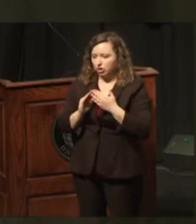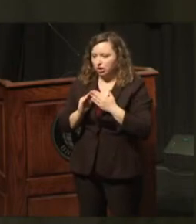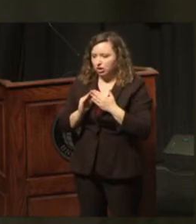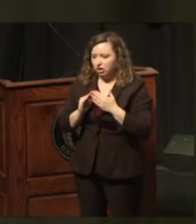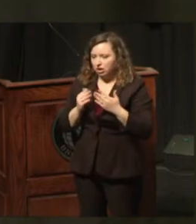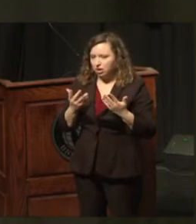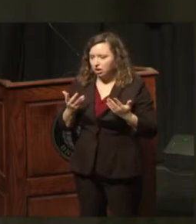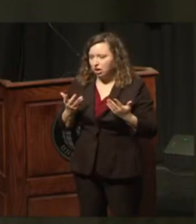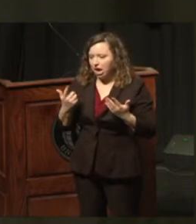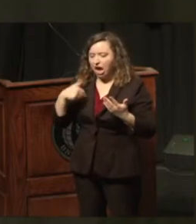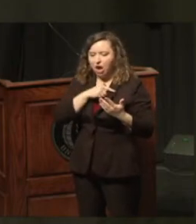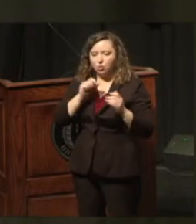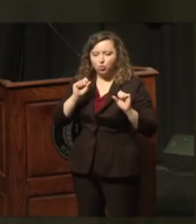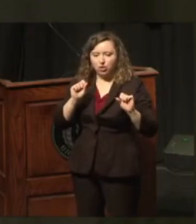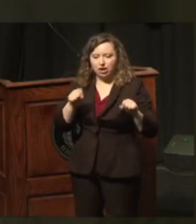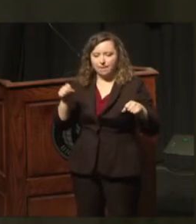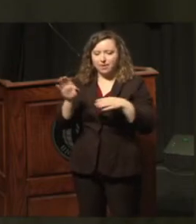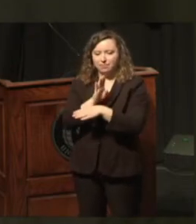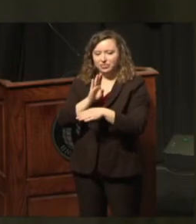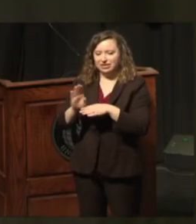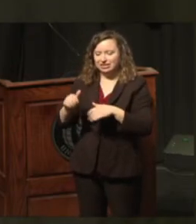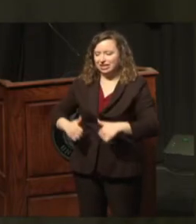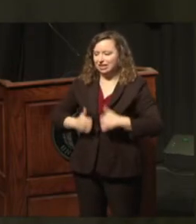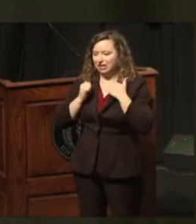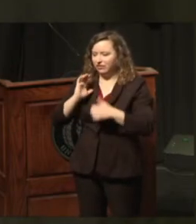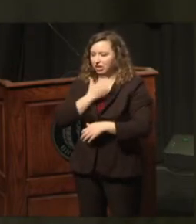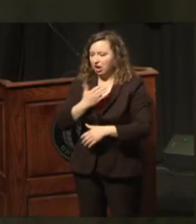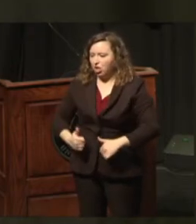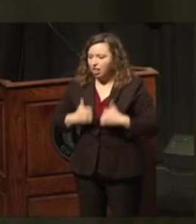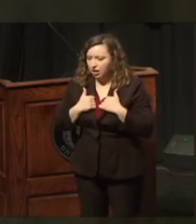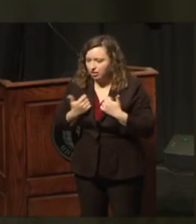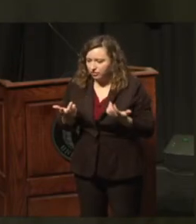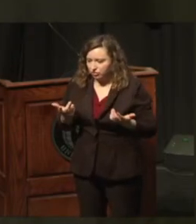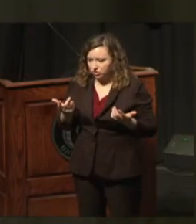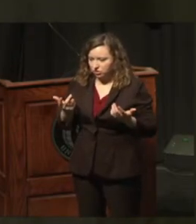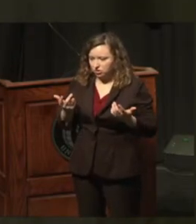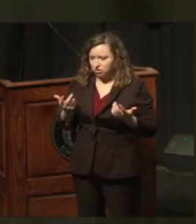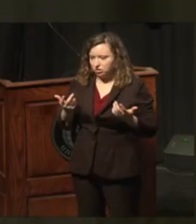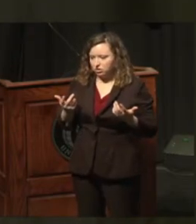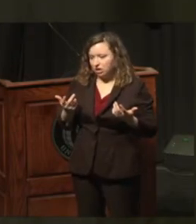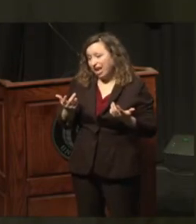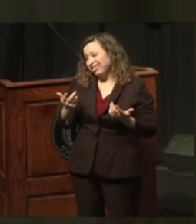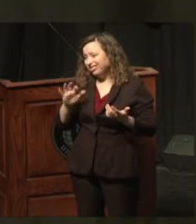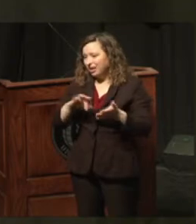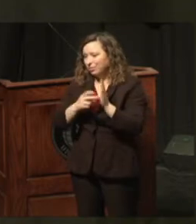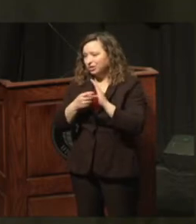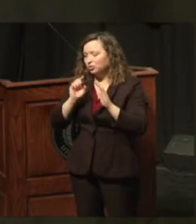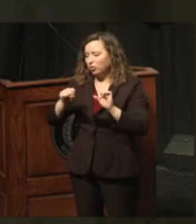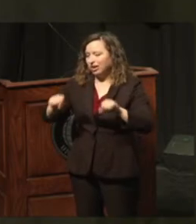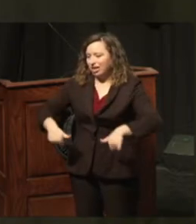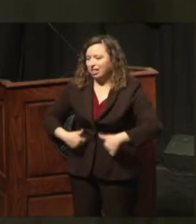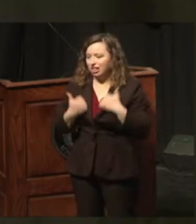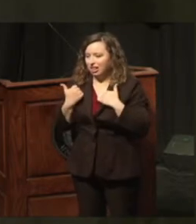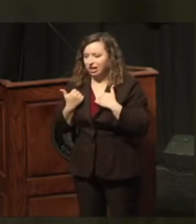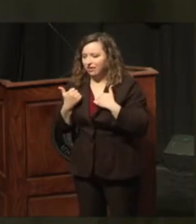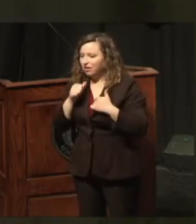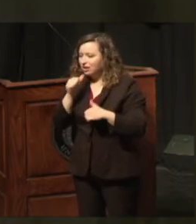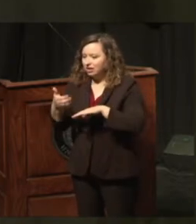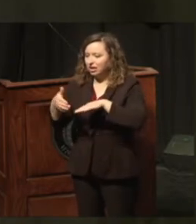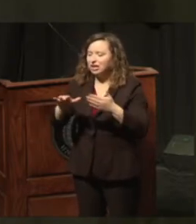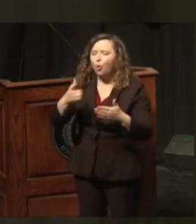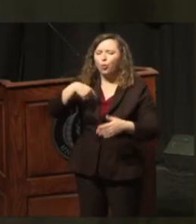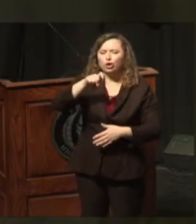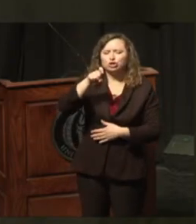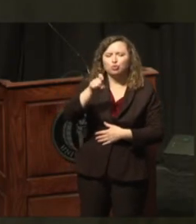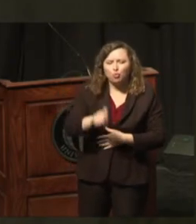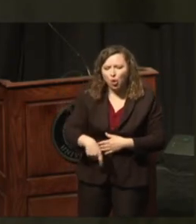busy living. And we were meant to live, y'all. We weren't meant to die. We were meant to live. And let